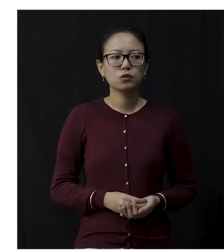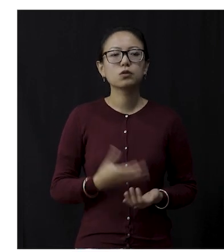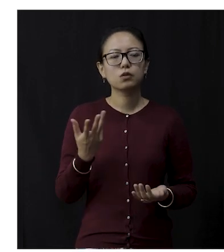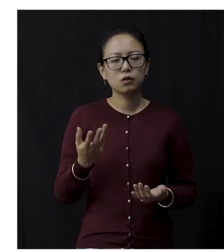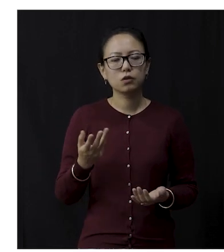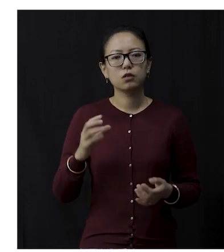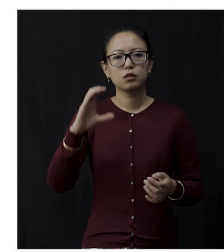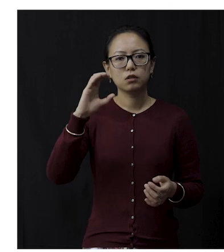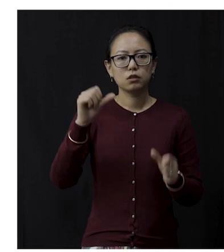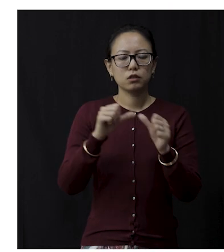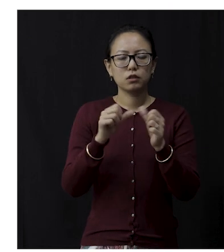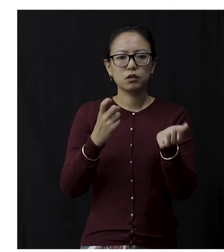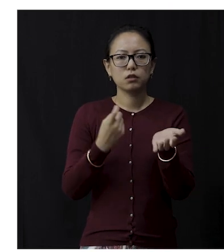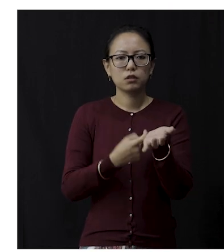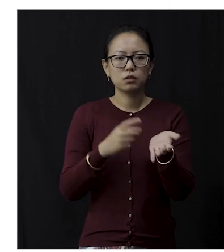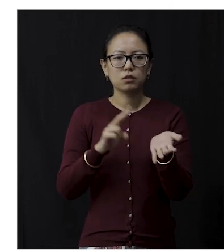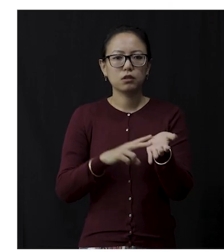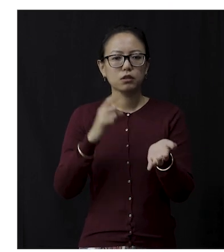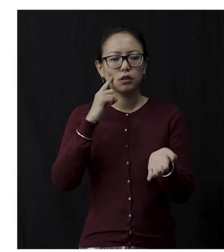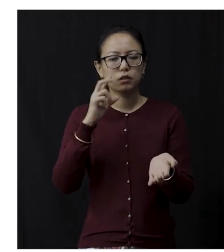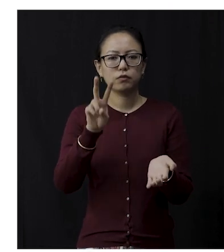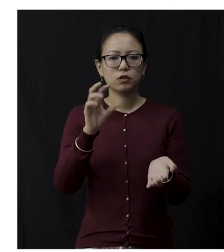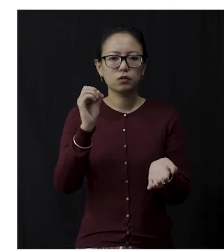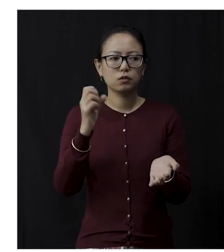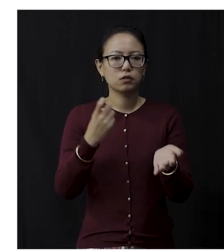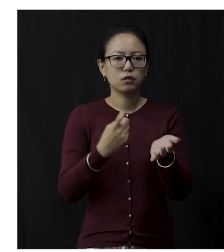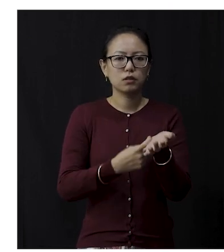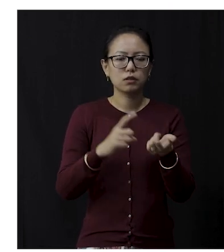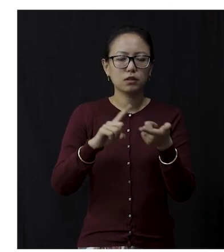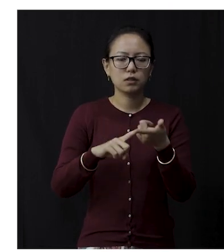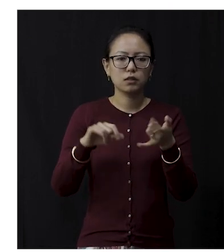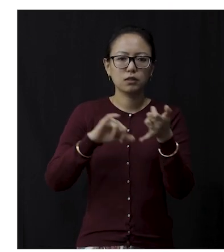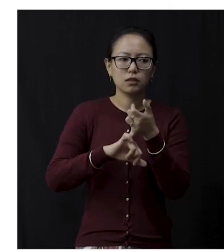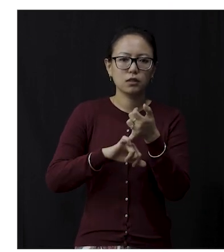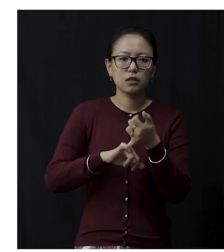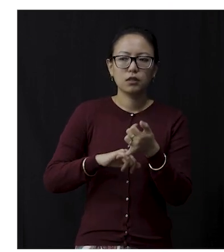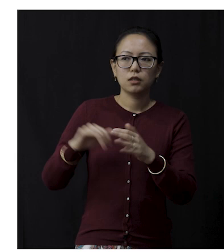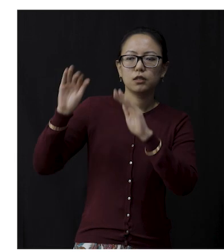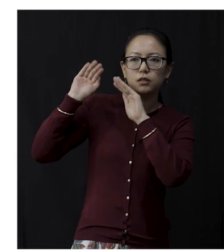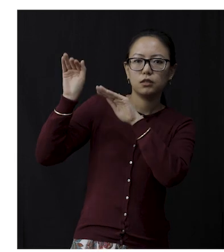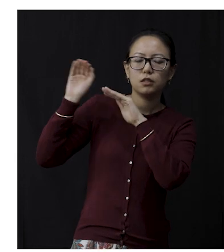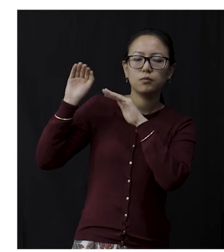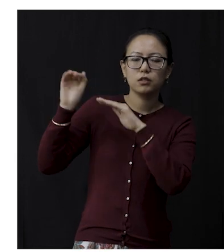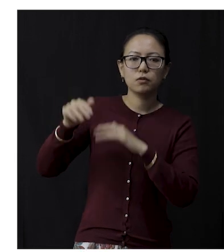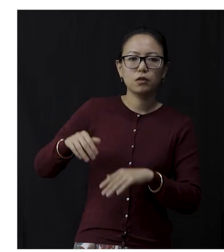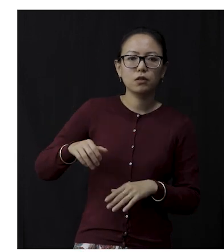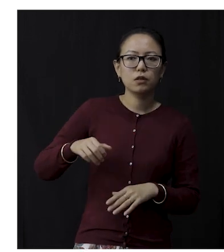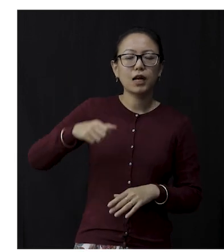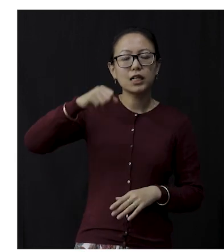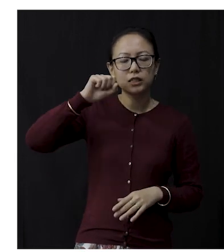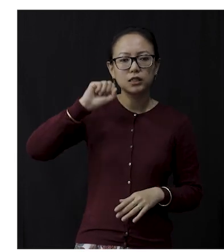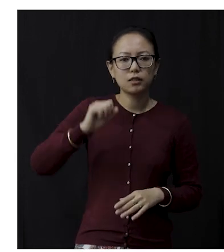the flesh of the meat of other animals. Now they depend on other animals